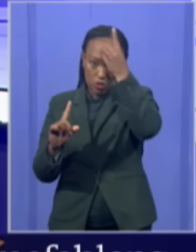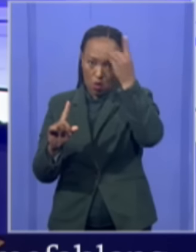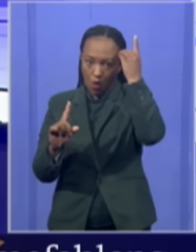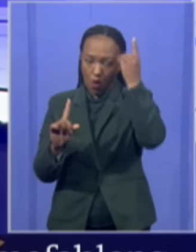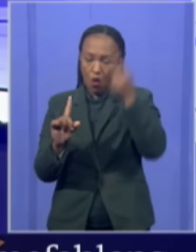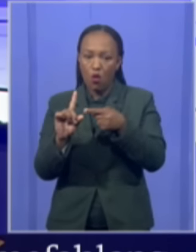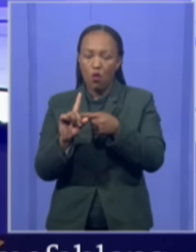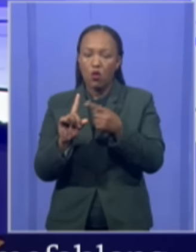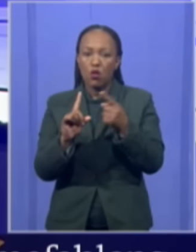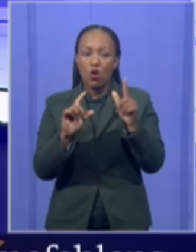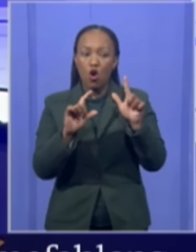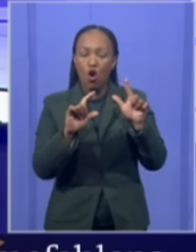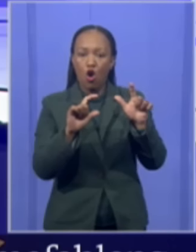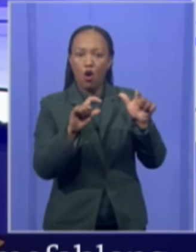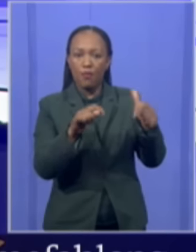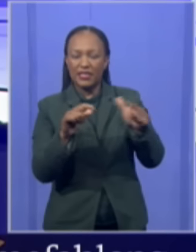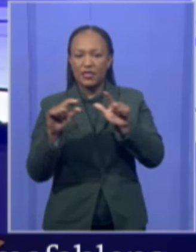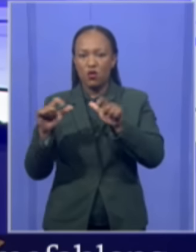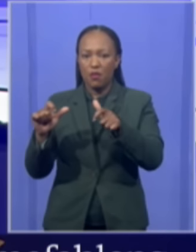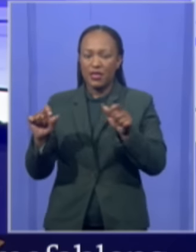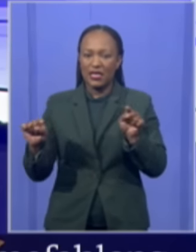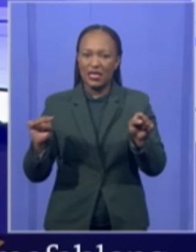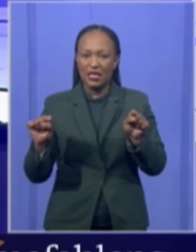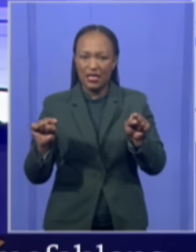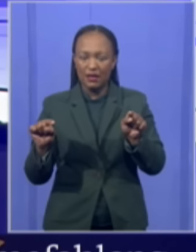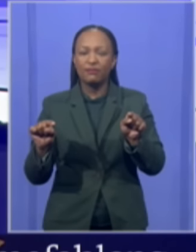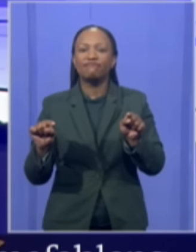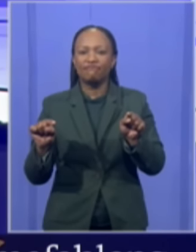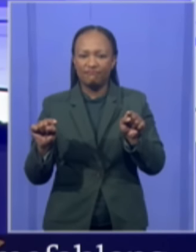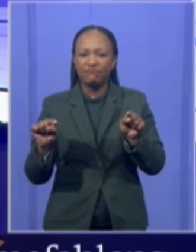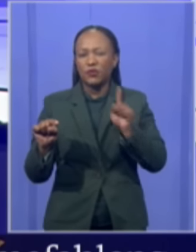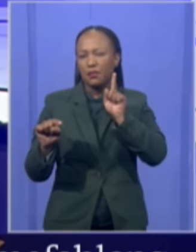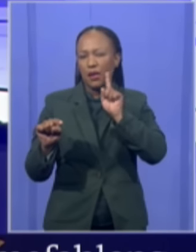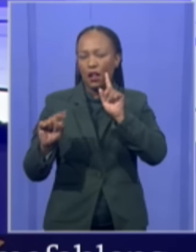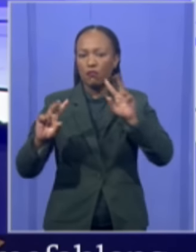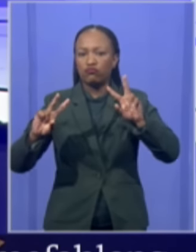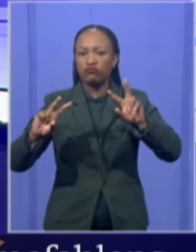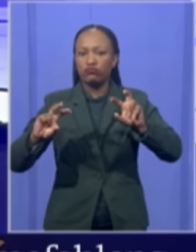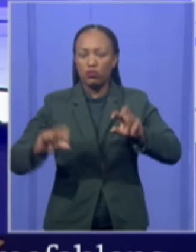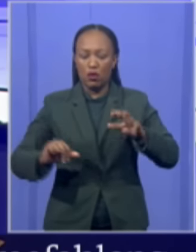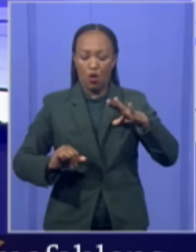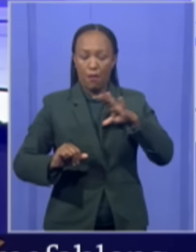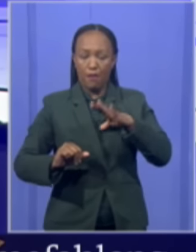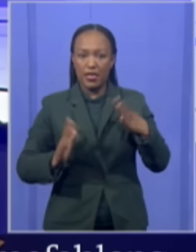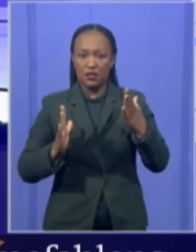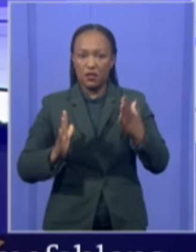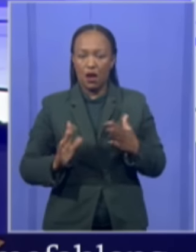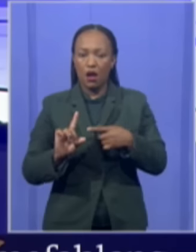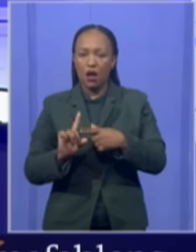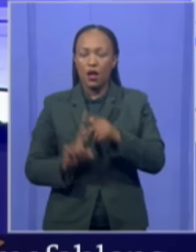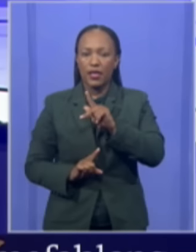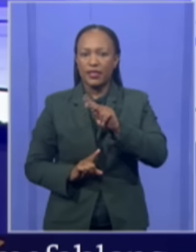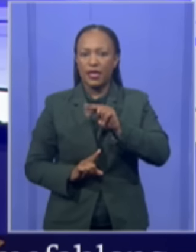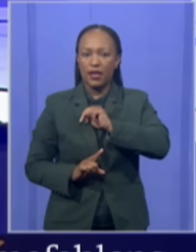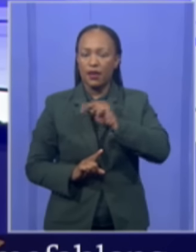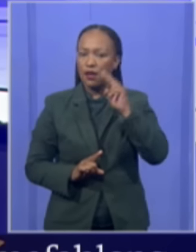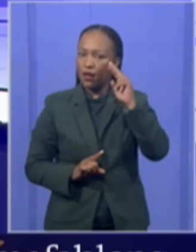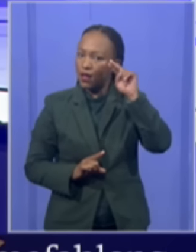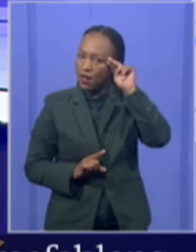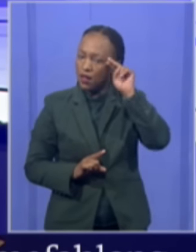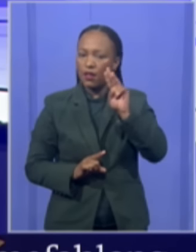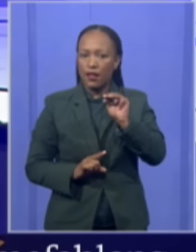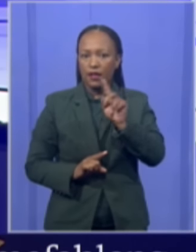ka bobedi go akaretša le komiti ya merero ya bohlodi go lebeledišiša dikutullo tša mokomišenare wa sephodisa ka KwaZulu-Natal Nhlanhla